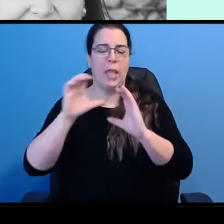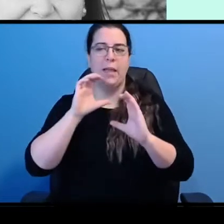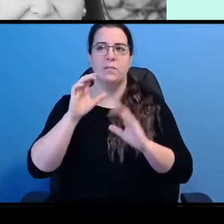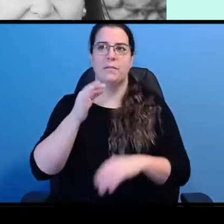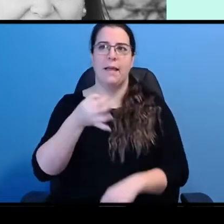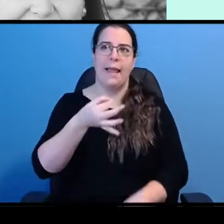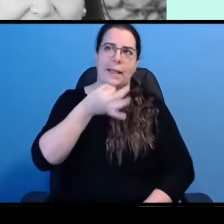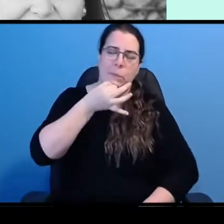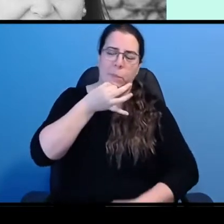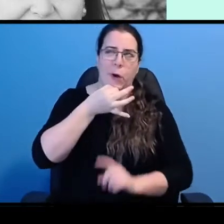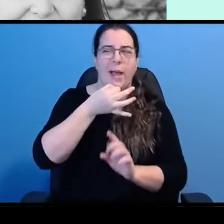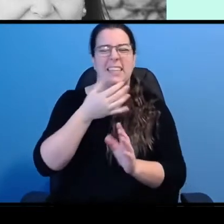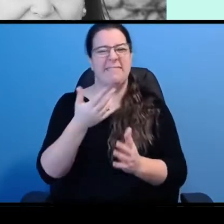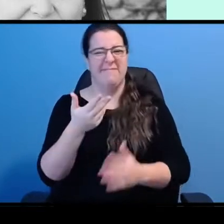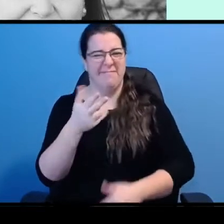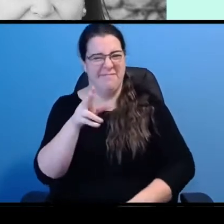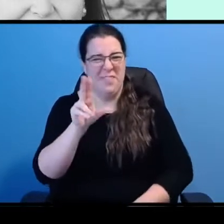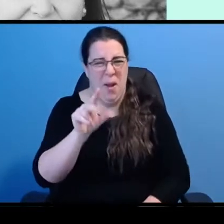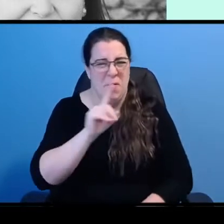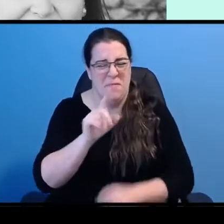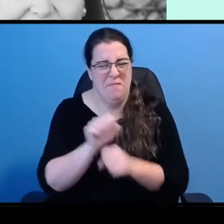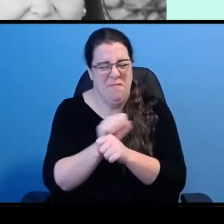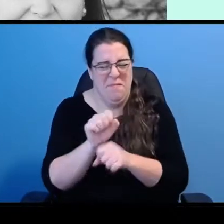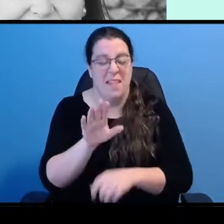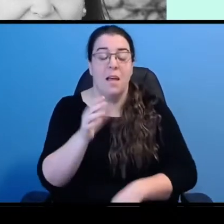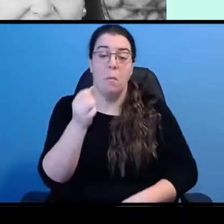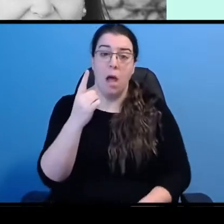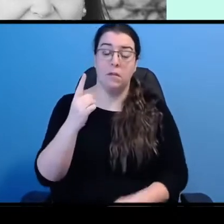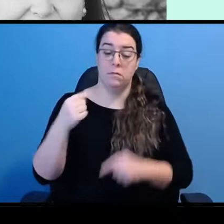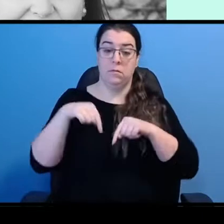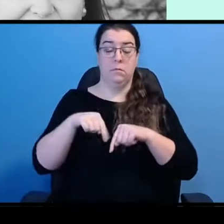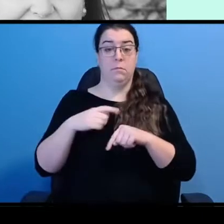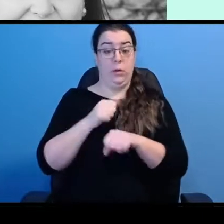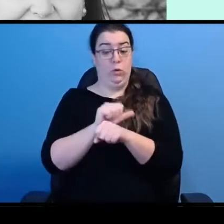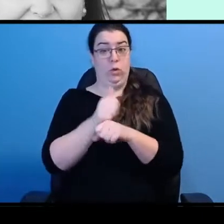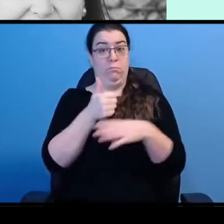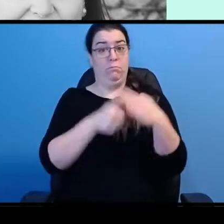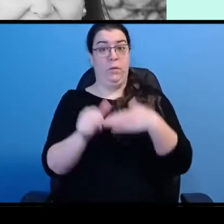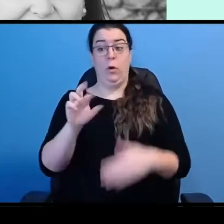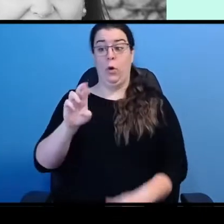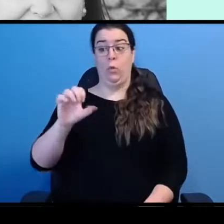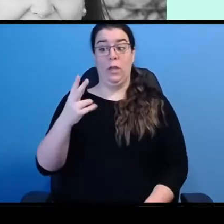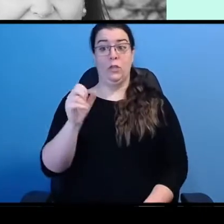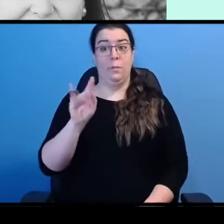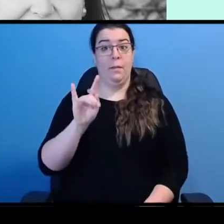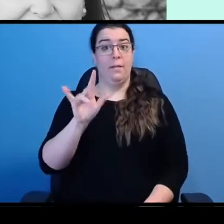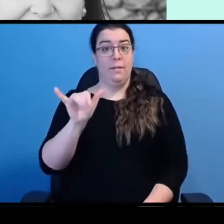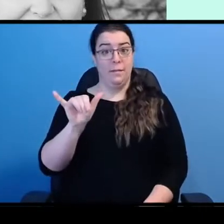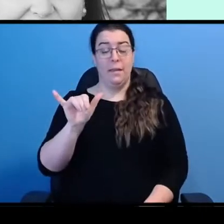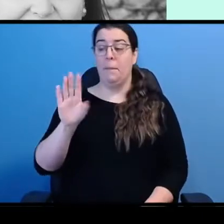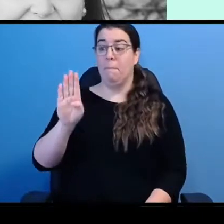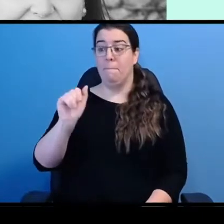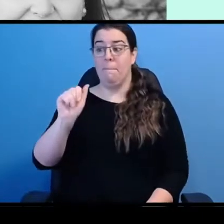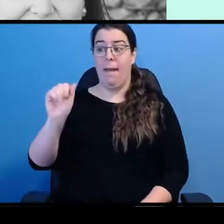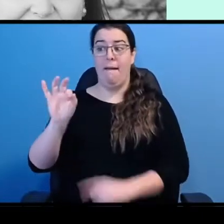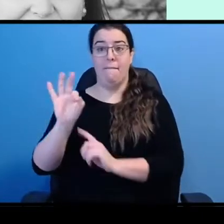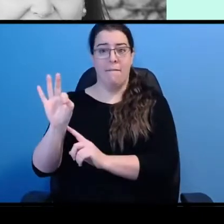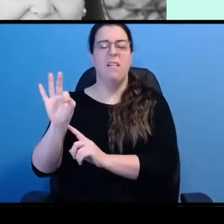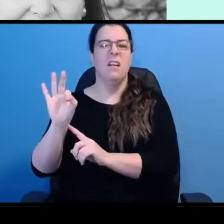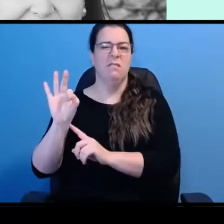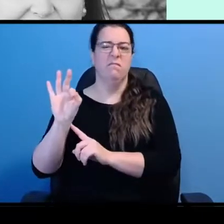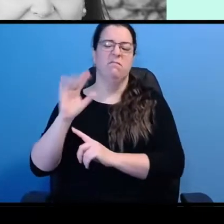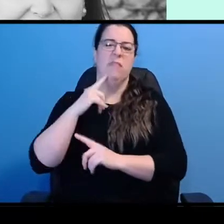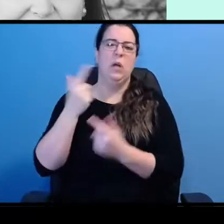definitely not that, but that's what I do here at Reachability and the Blue Nose Ability Arts and Film Festival. I also do a lot of logistics planning.